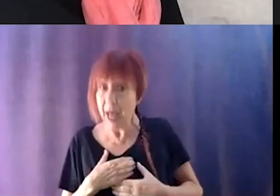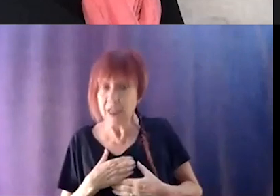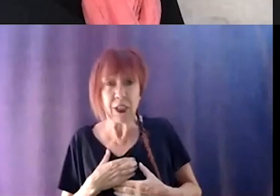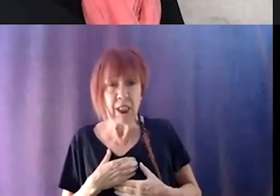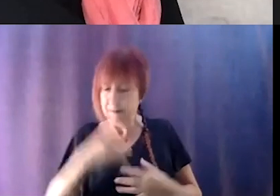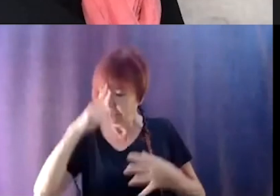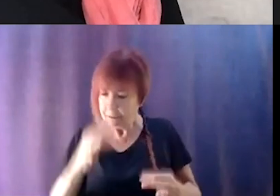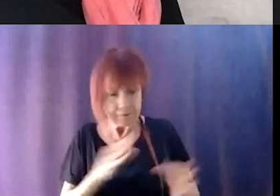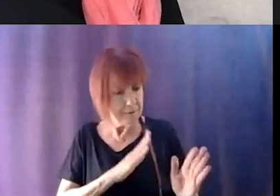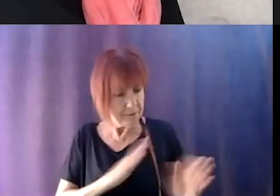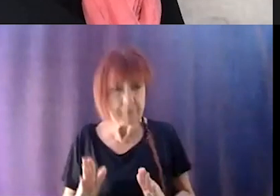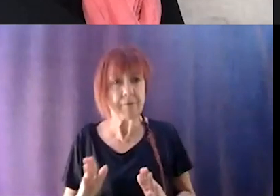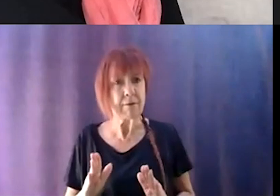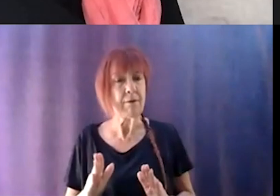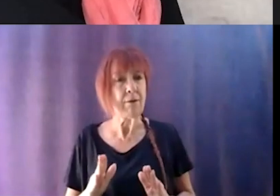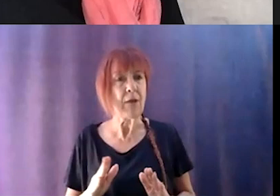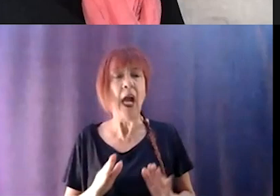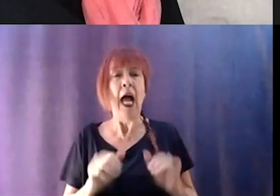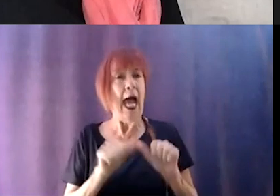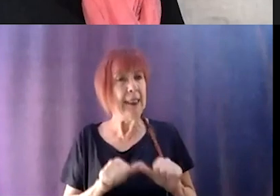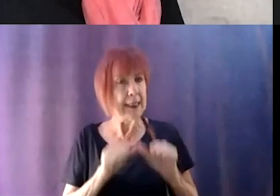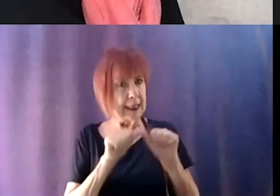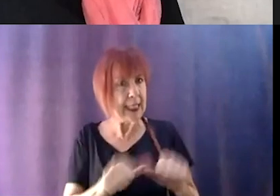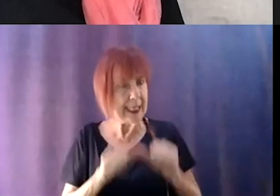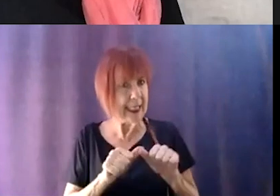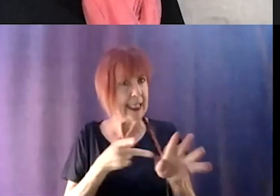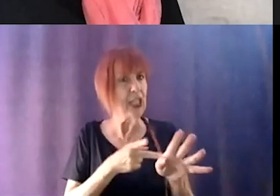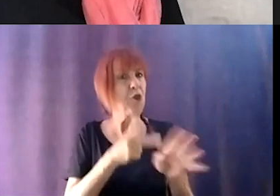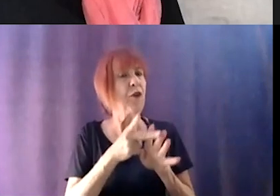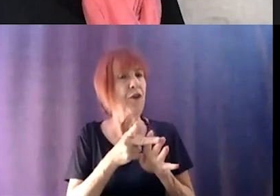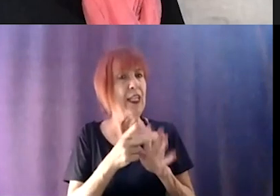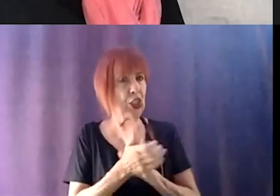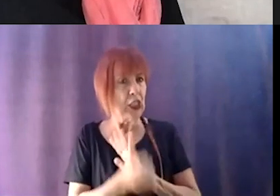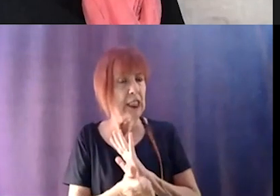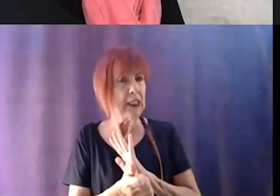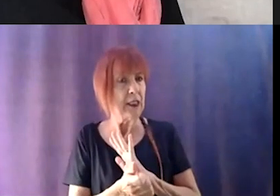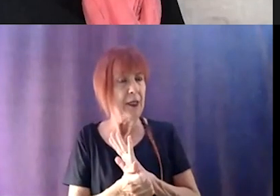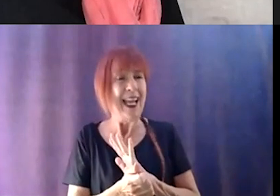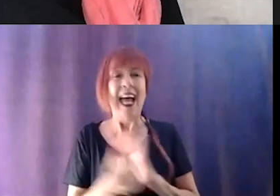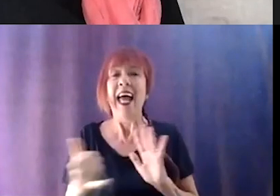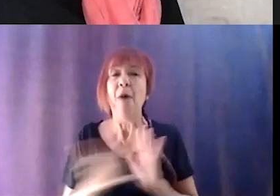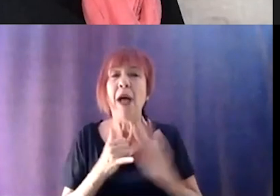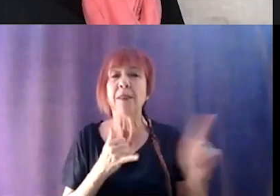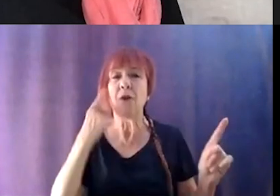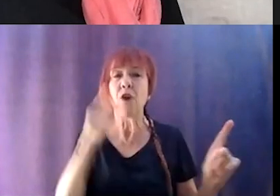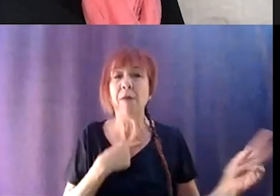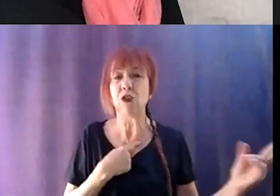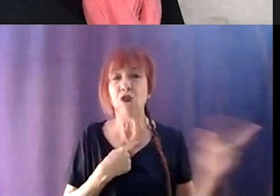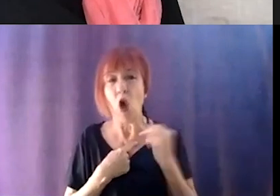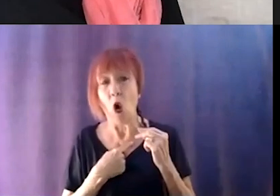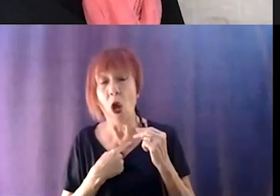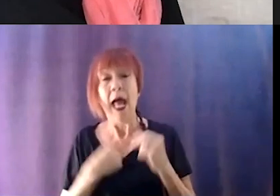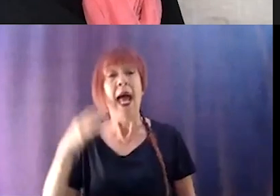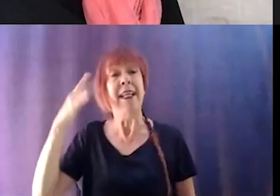determination and with consistent professionalism, it's almost impossible for people to say no. And yes, eventually you will